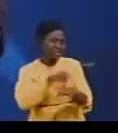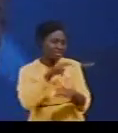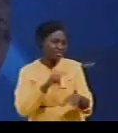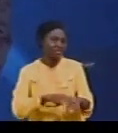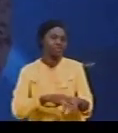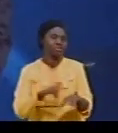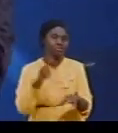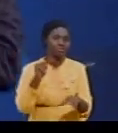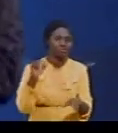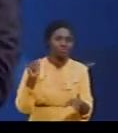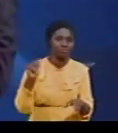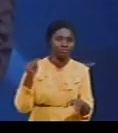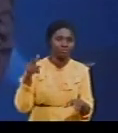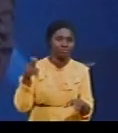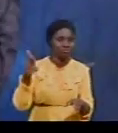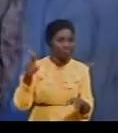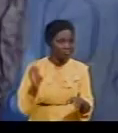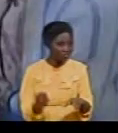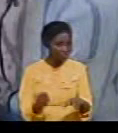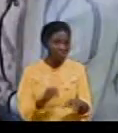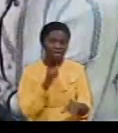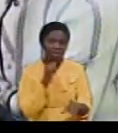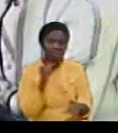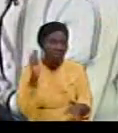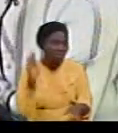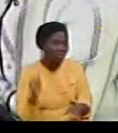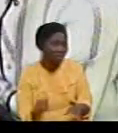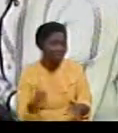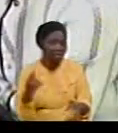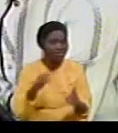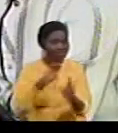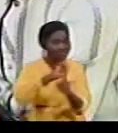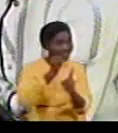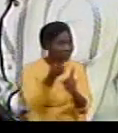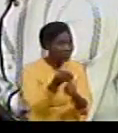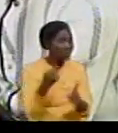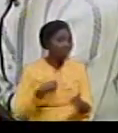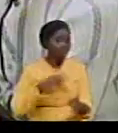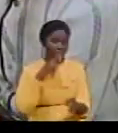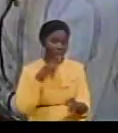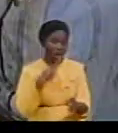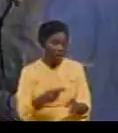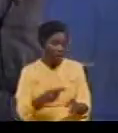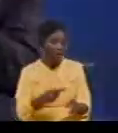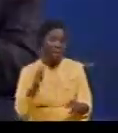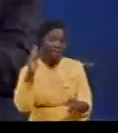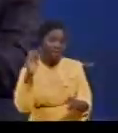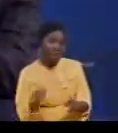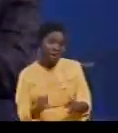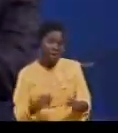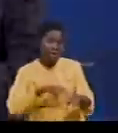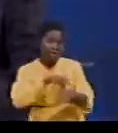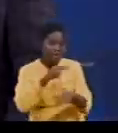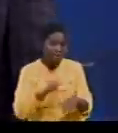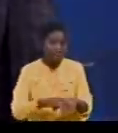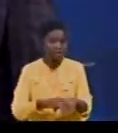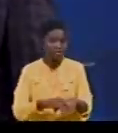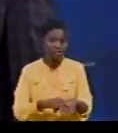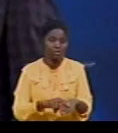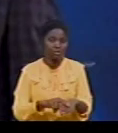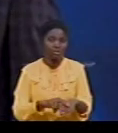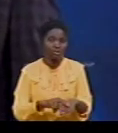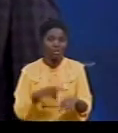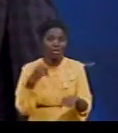by nature, not by the environment. We were by nature